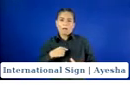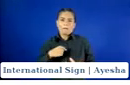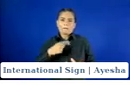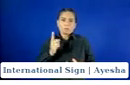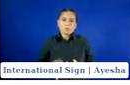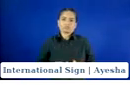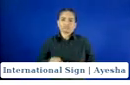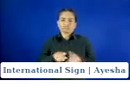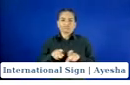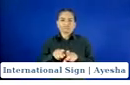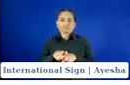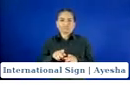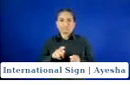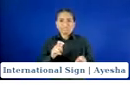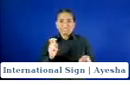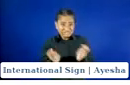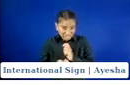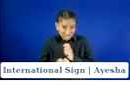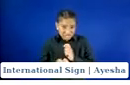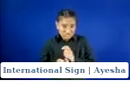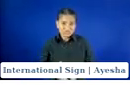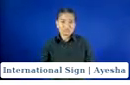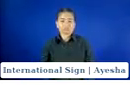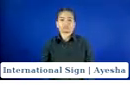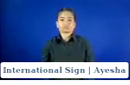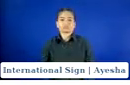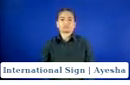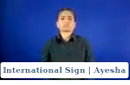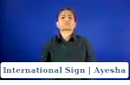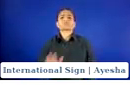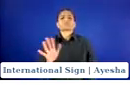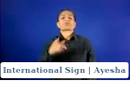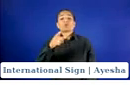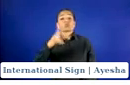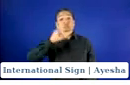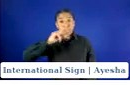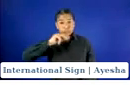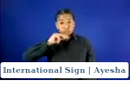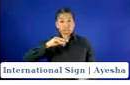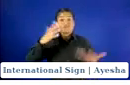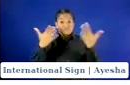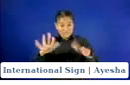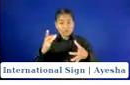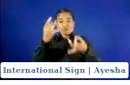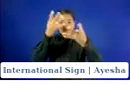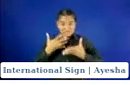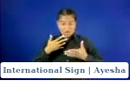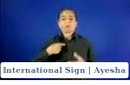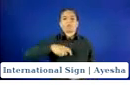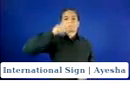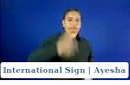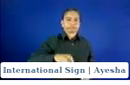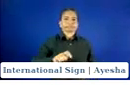Yes, so what you can do is you can speak. When you finish, you tell us to move to the next presentation. Okay. We'll do it that way, yes.